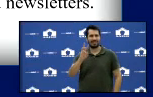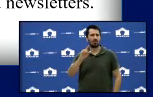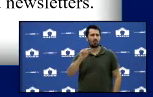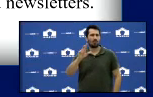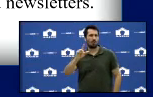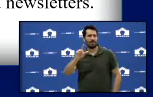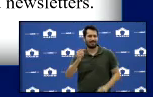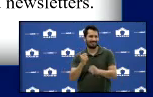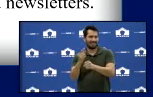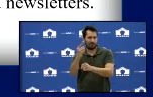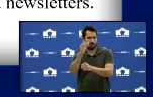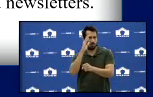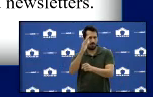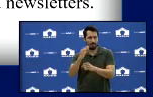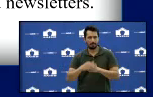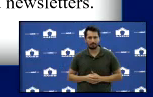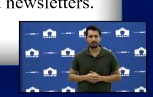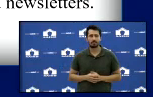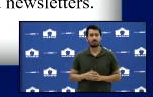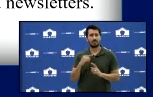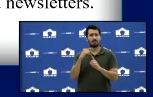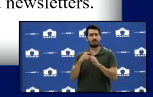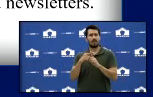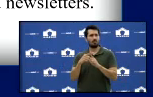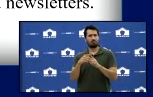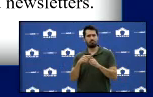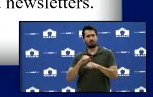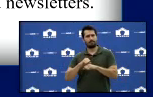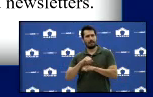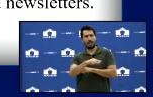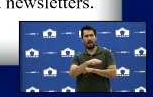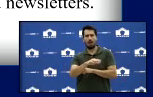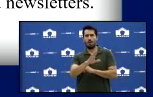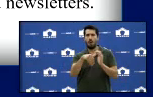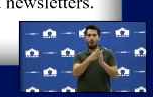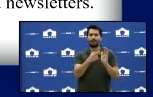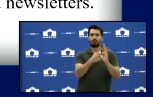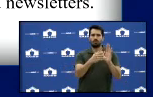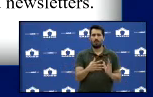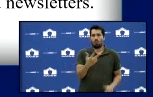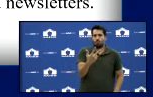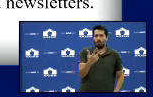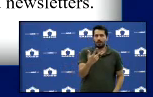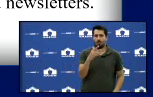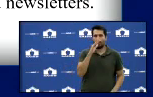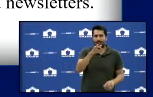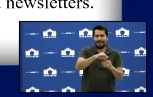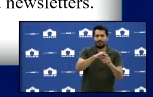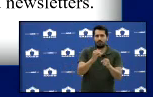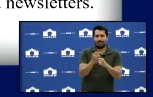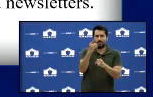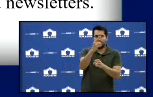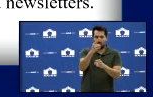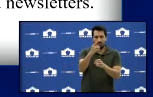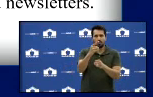2023. And it will impact all of the trustee districts, but only 3 of them are up for election next year.